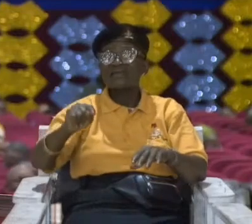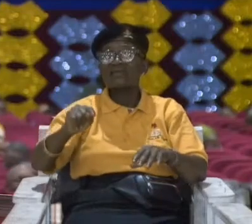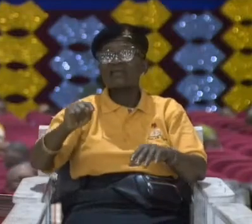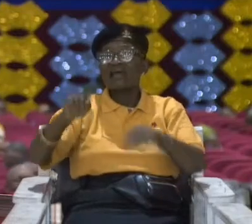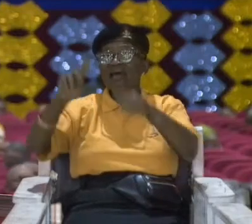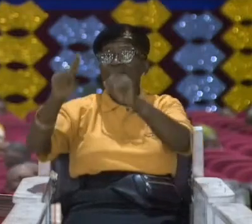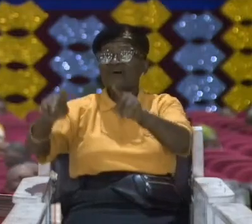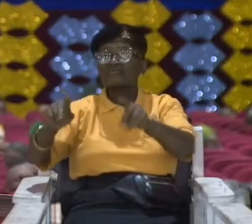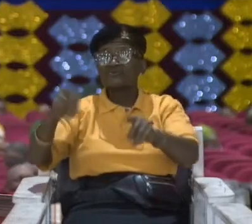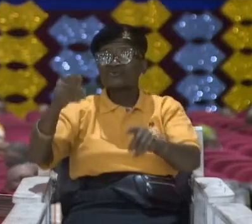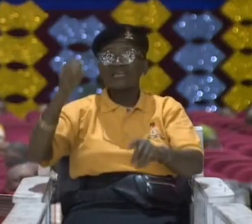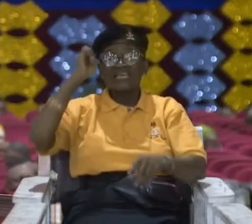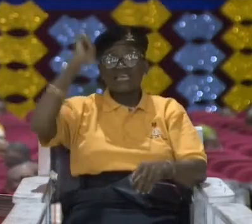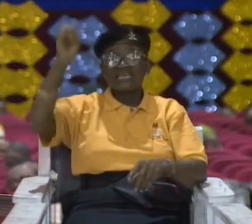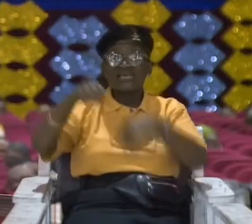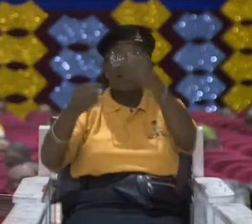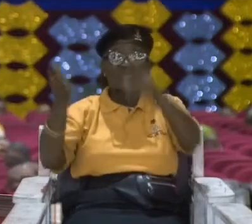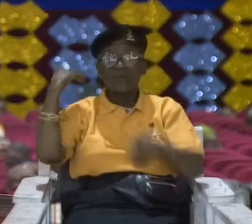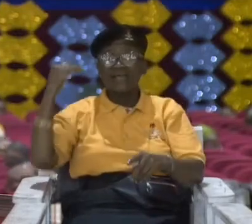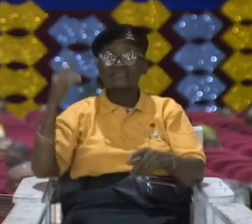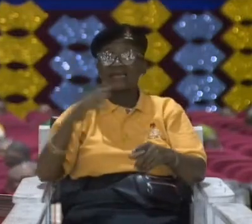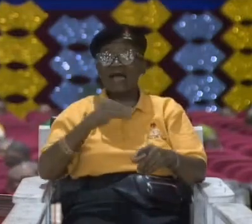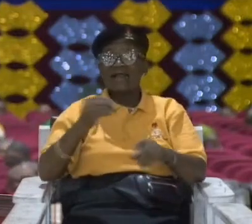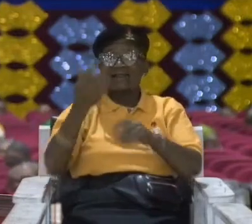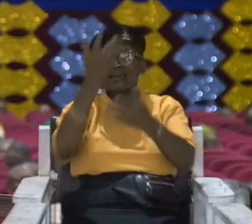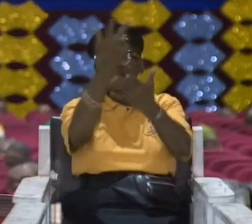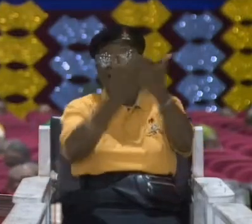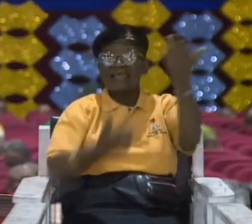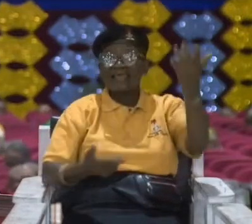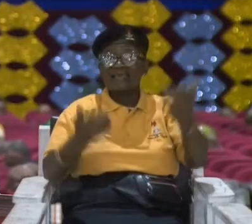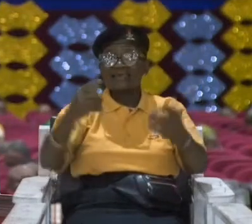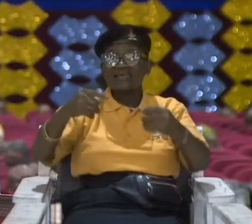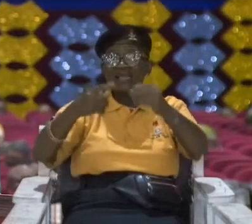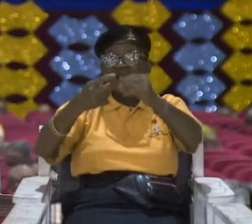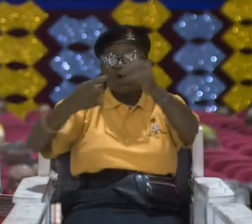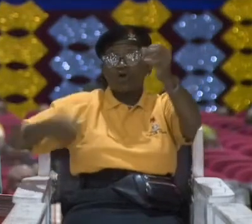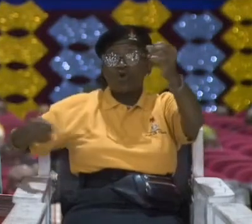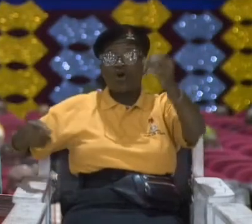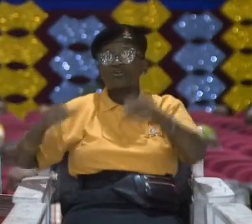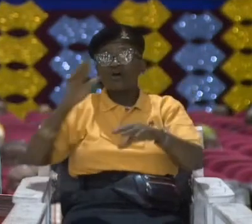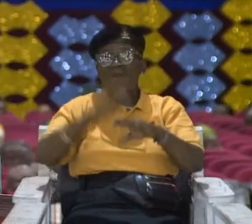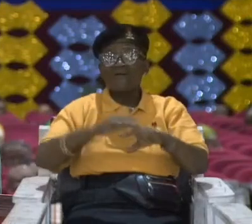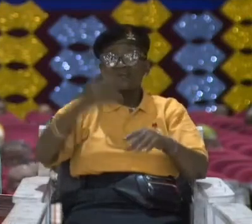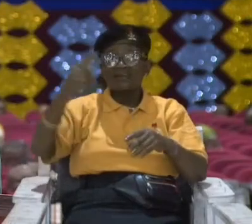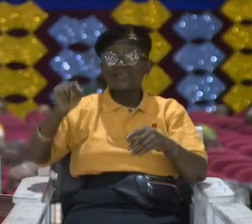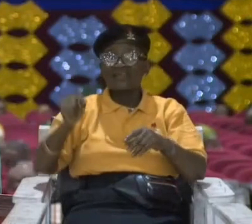laid the rod on the dead boy, and the boy didn't come back to life.